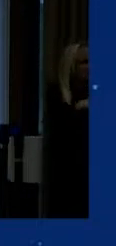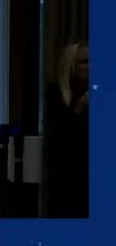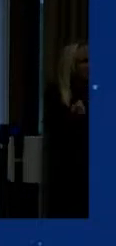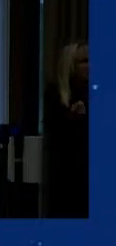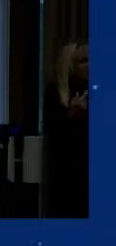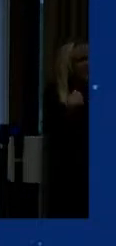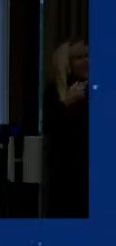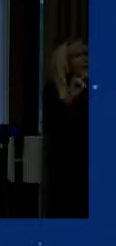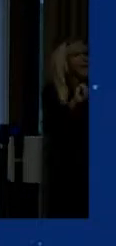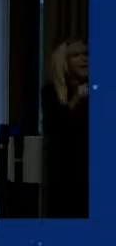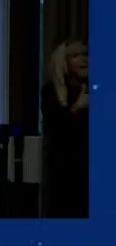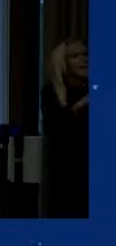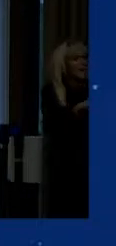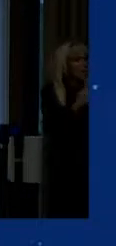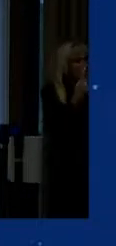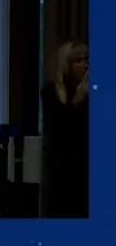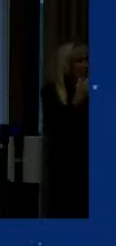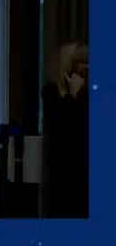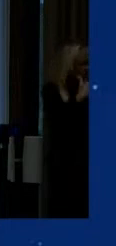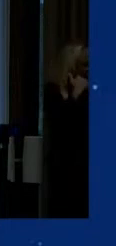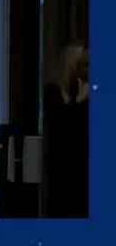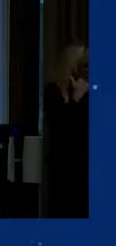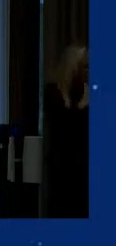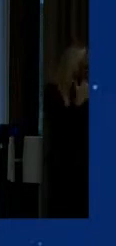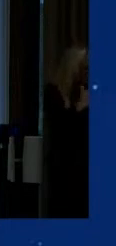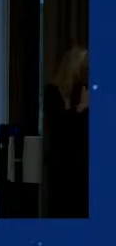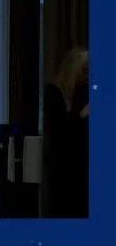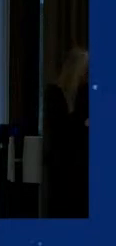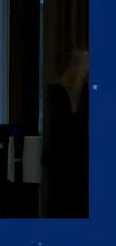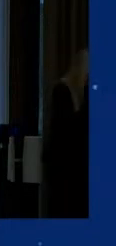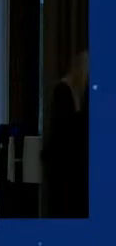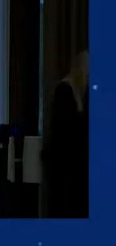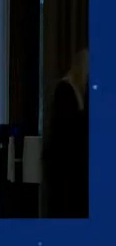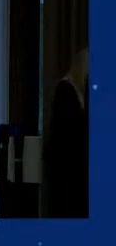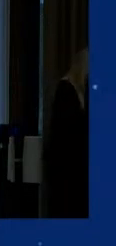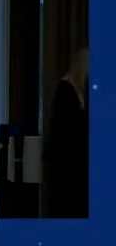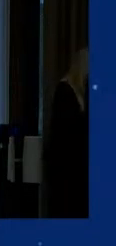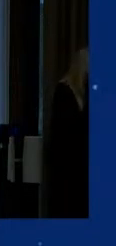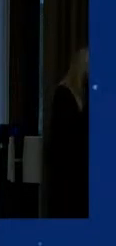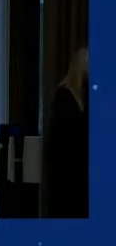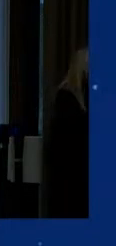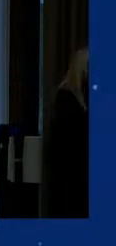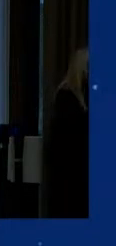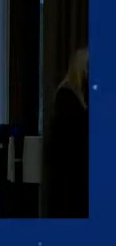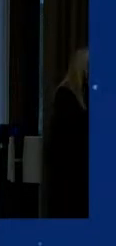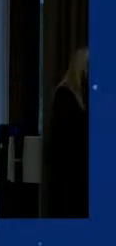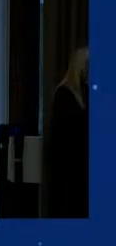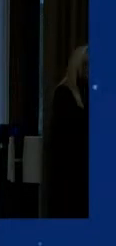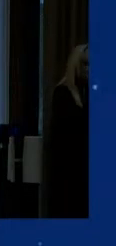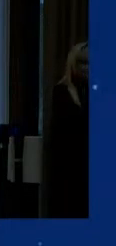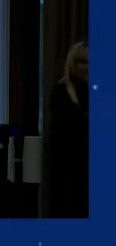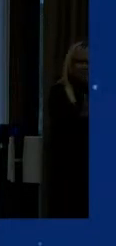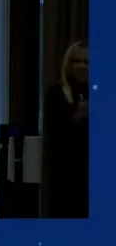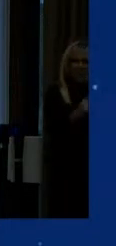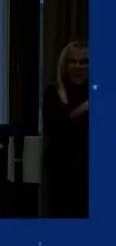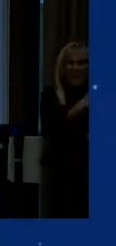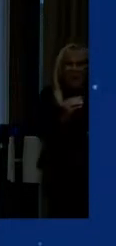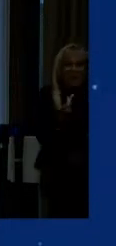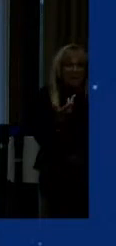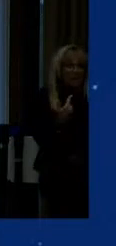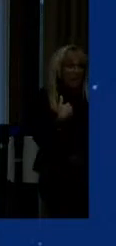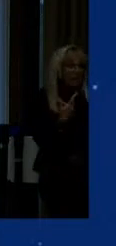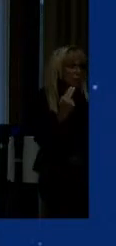was a time where I had spinach every single day as part of my diet. And I actually had some trouble